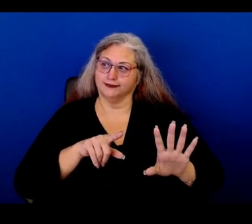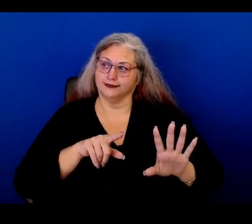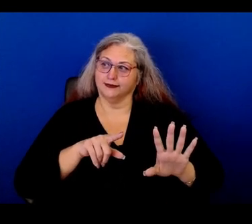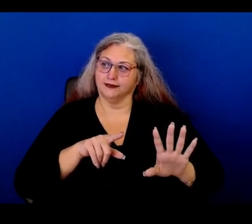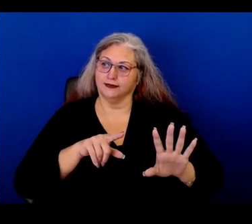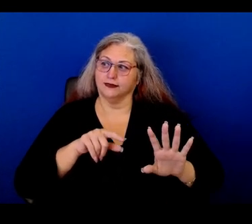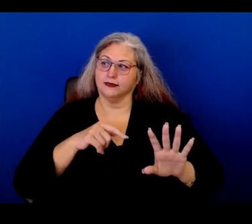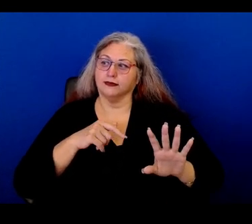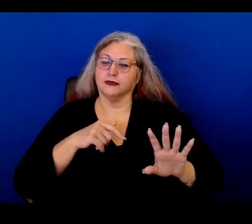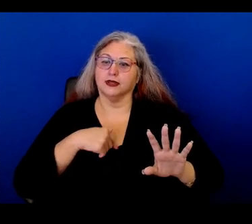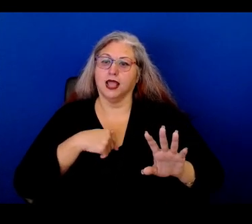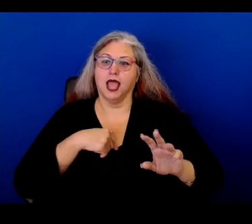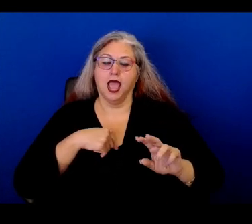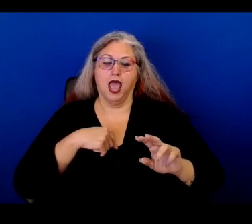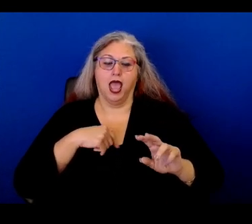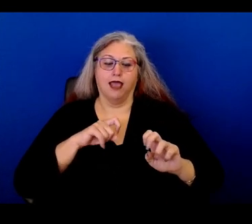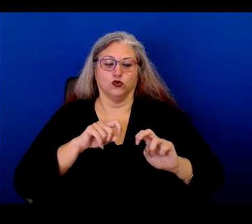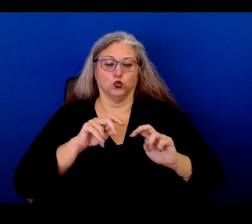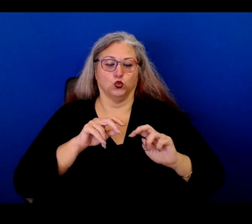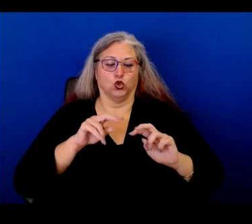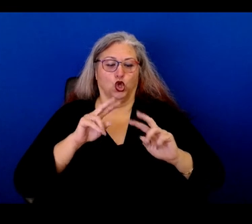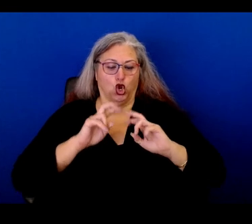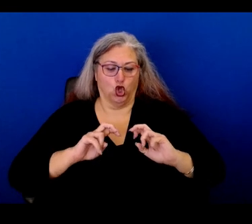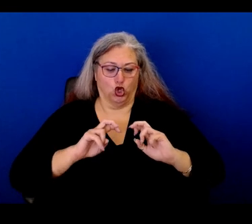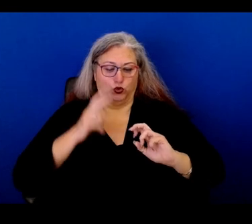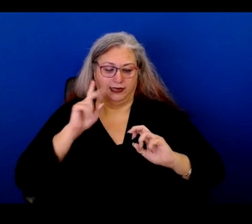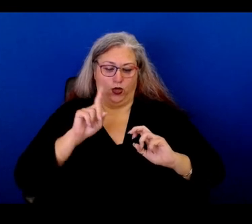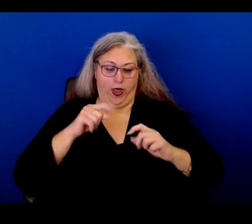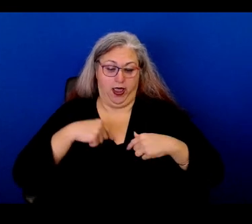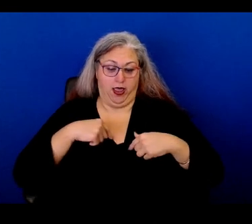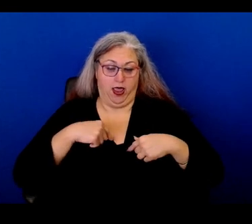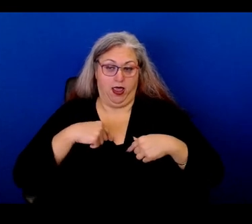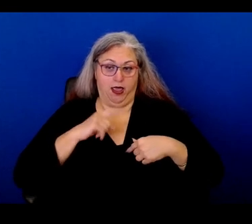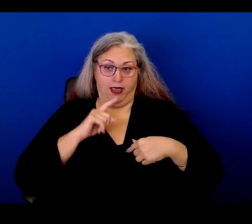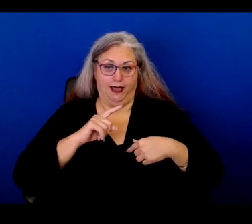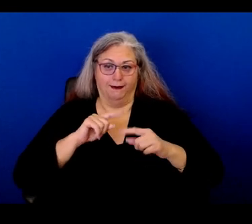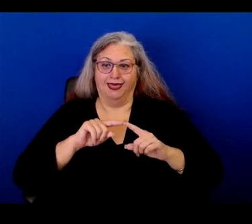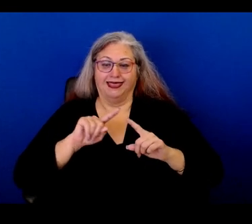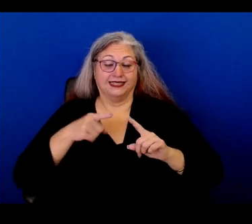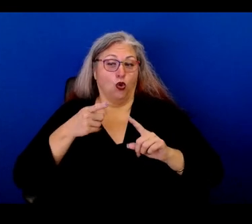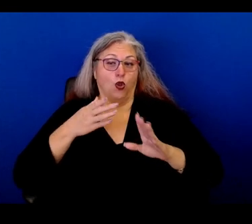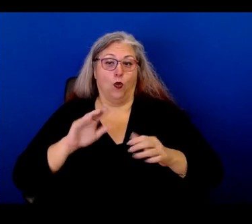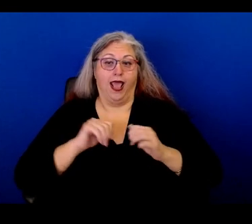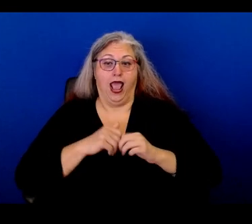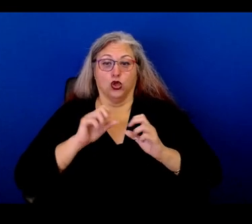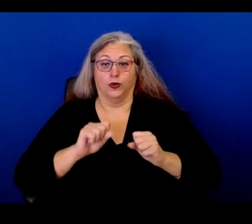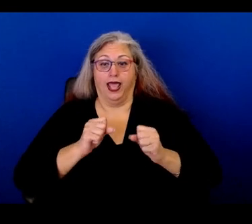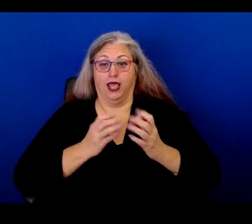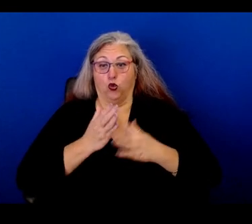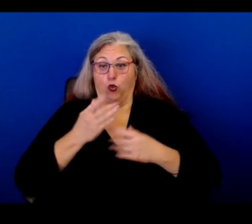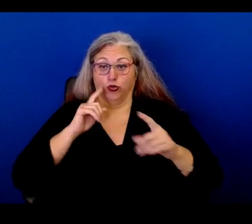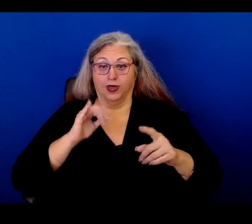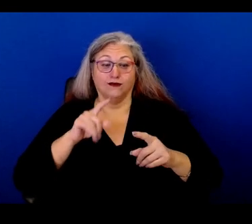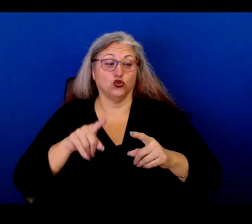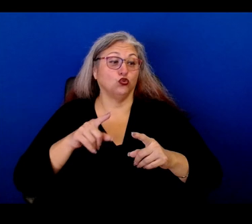Looking at where you are is the only way to get through it. If you're going in